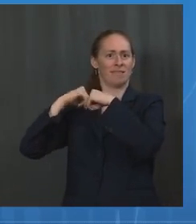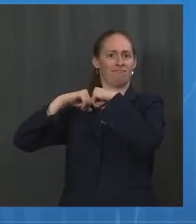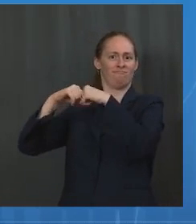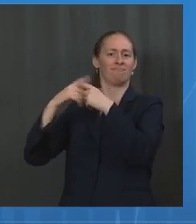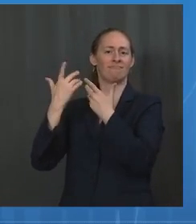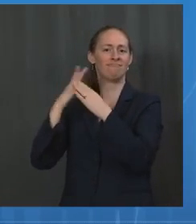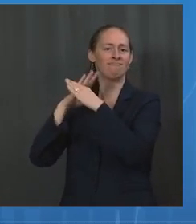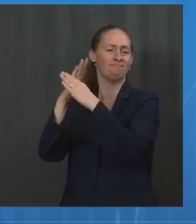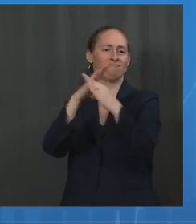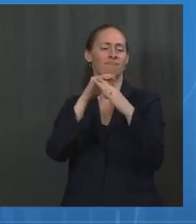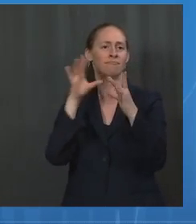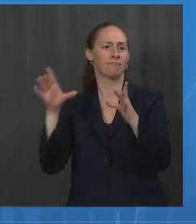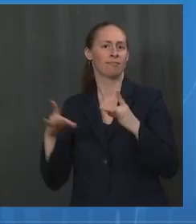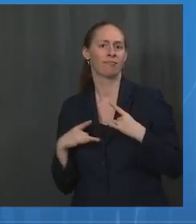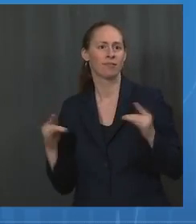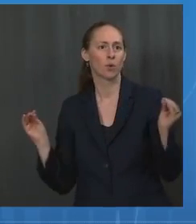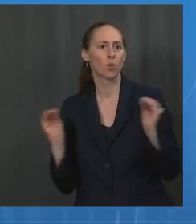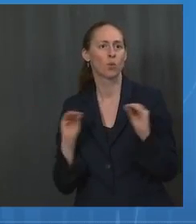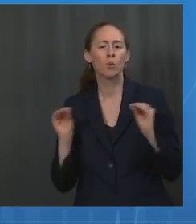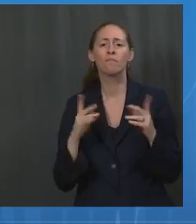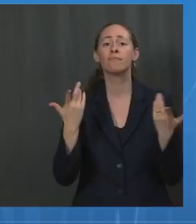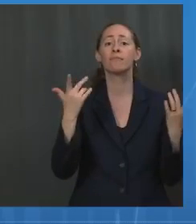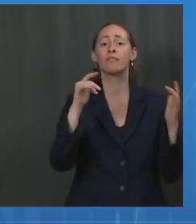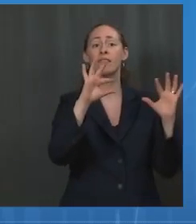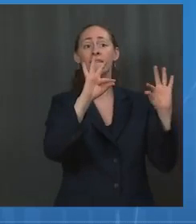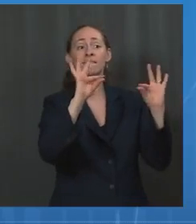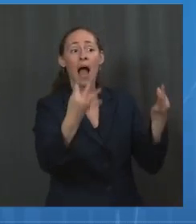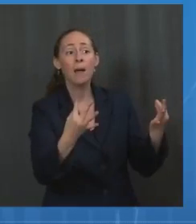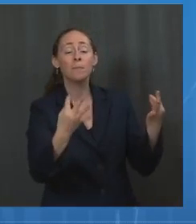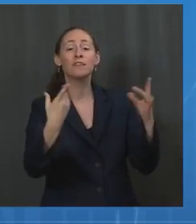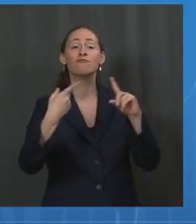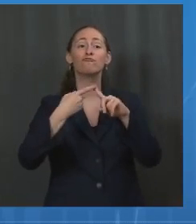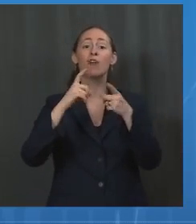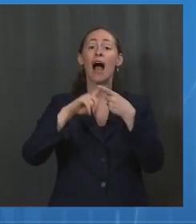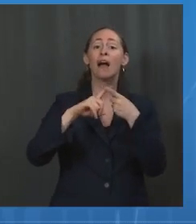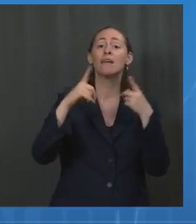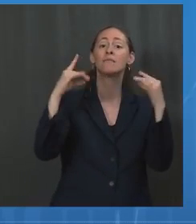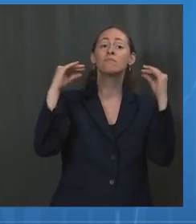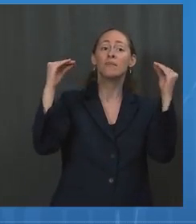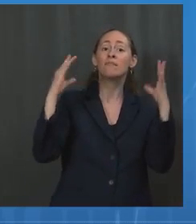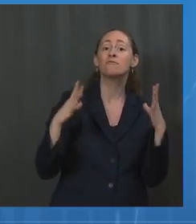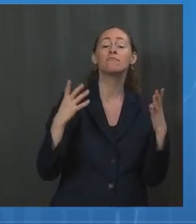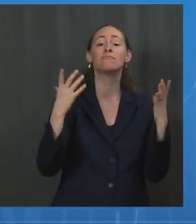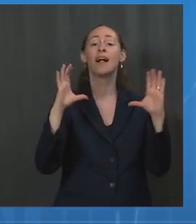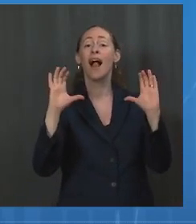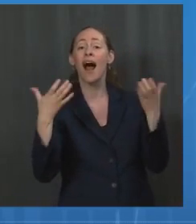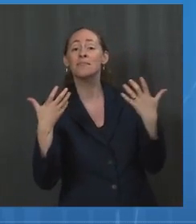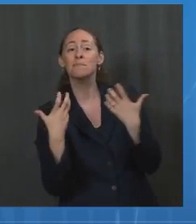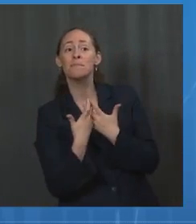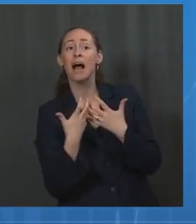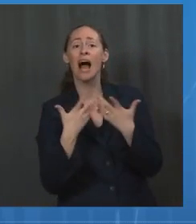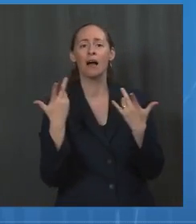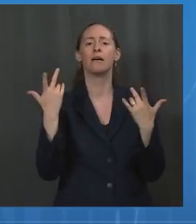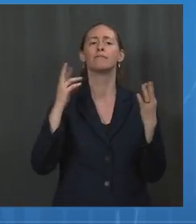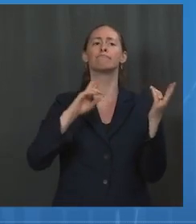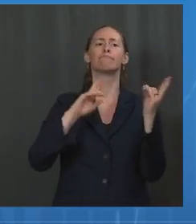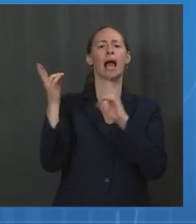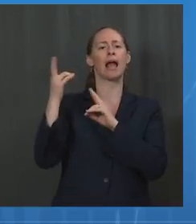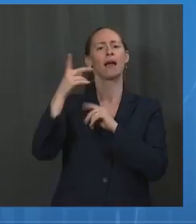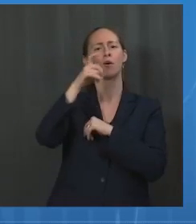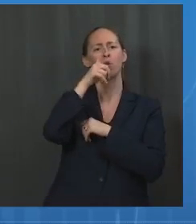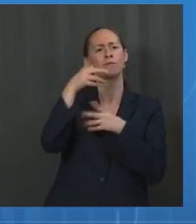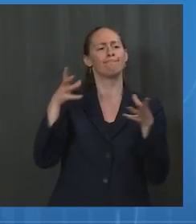help protect family members, friends, classmates, teachers, and other important people in the lives of the